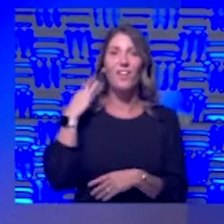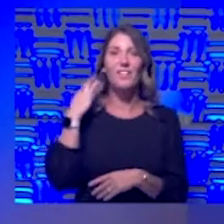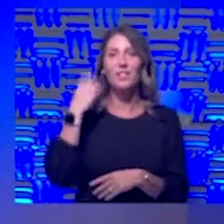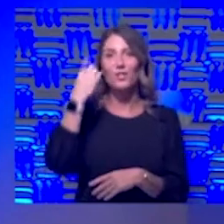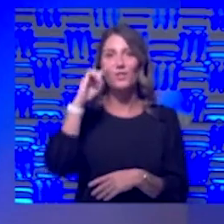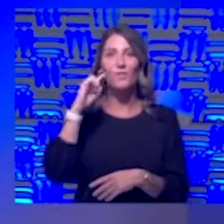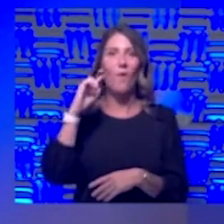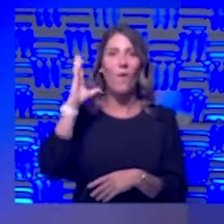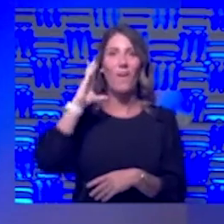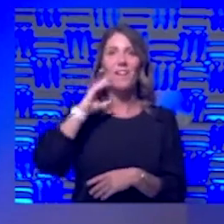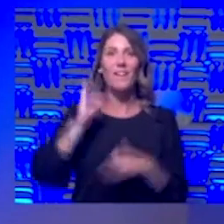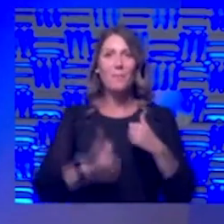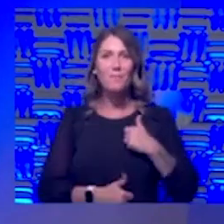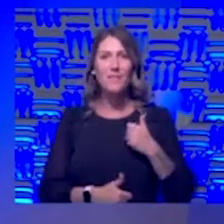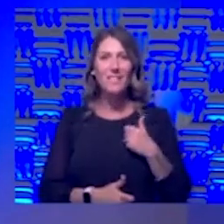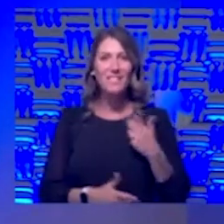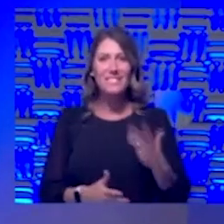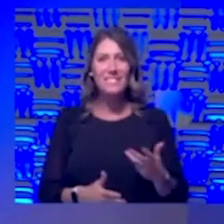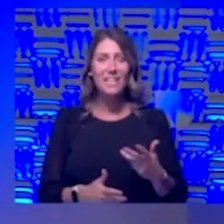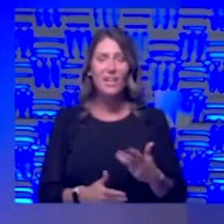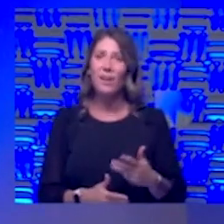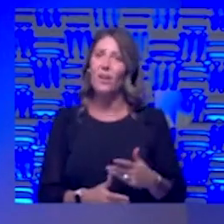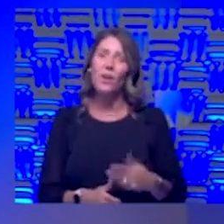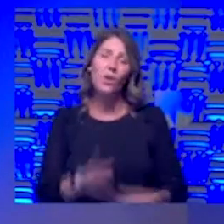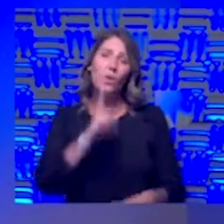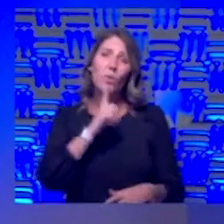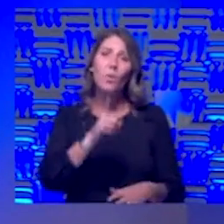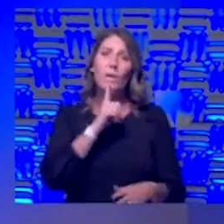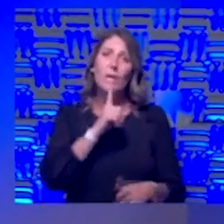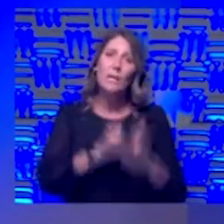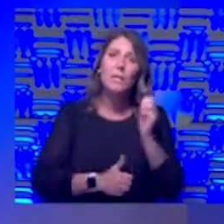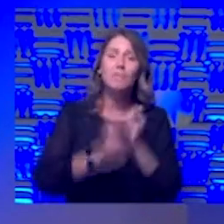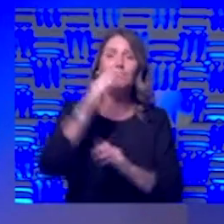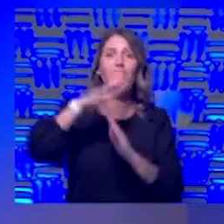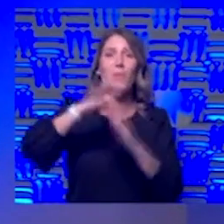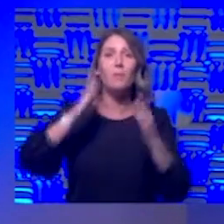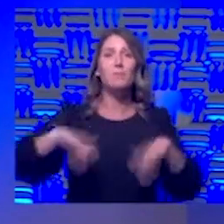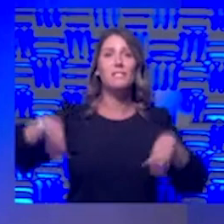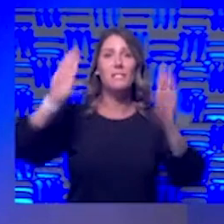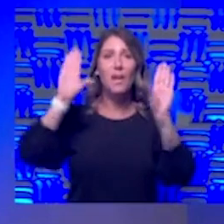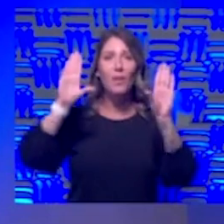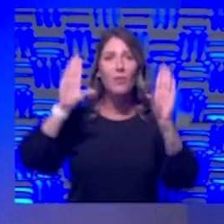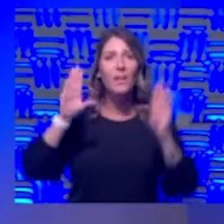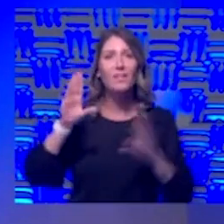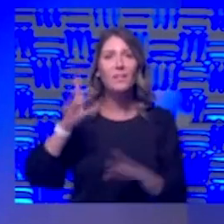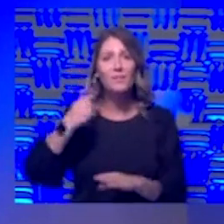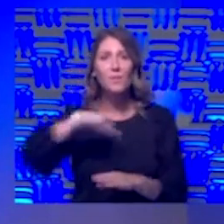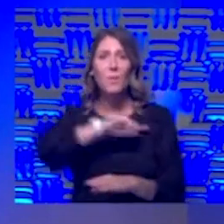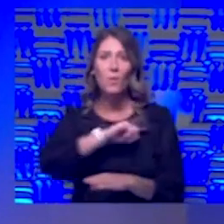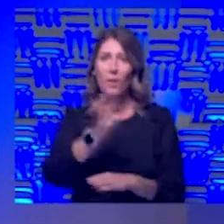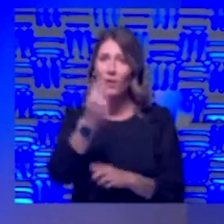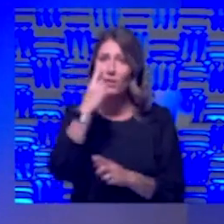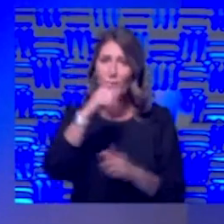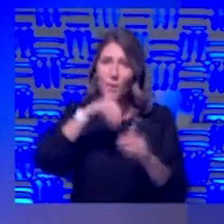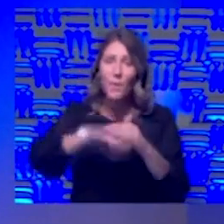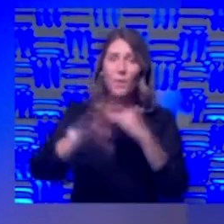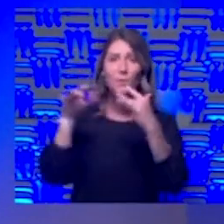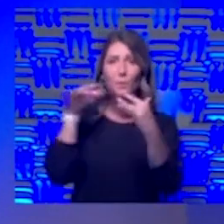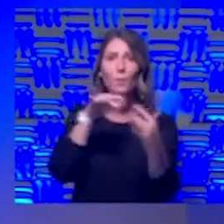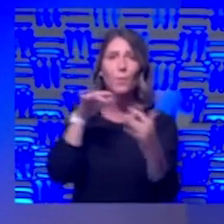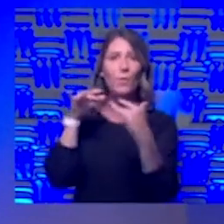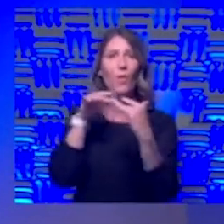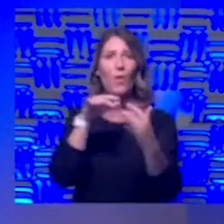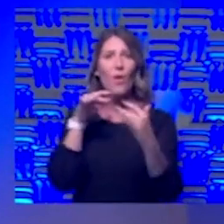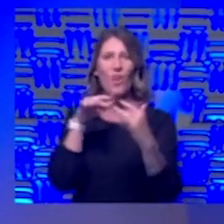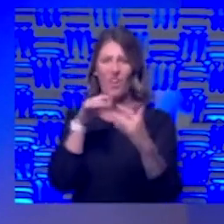our military really give the greatest sacrifice. And so we understand that going into those theaters of war, some of these things